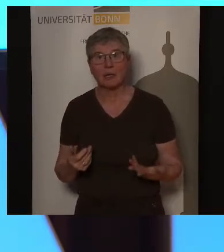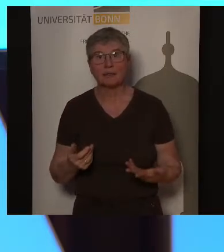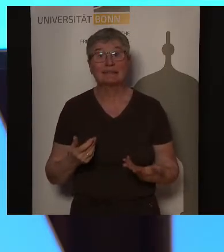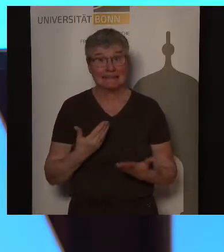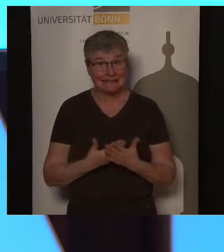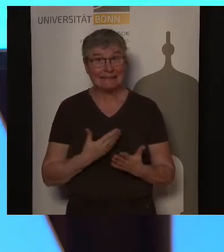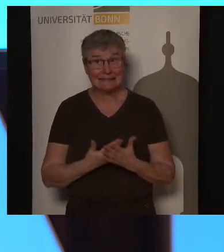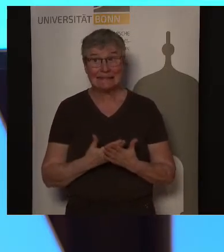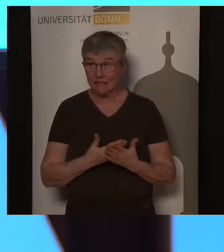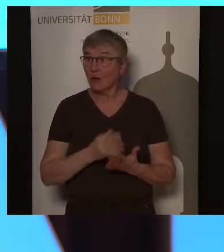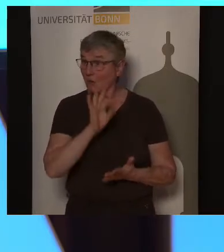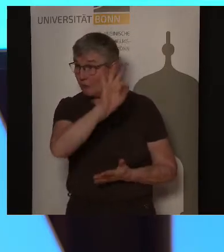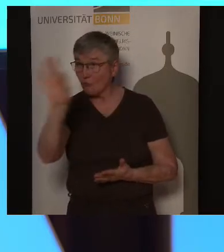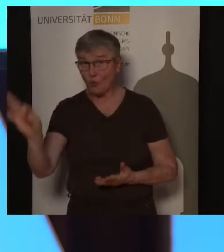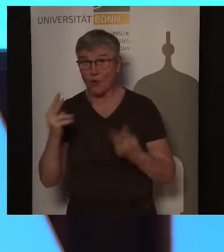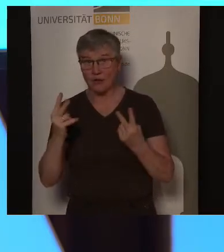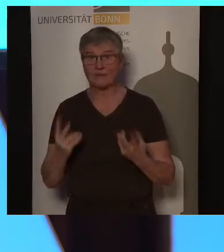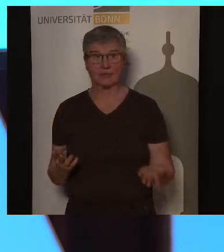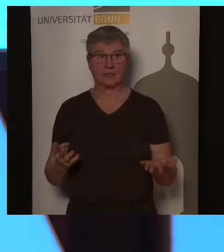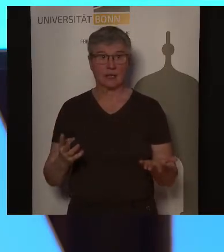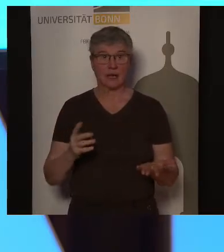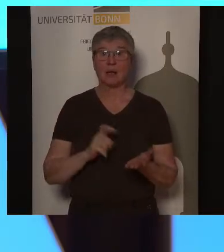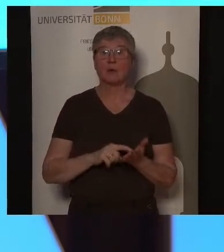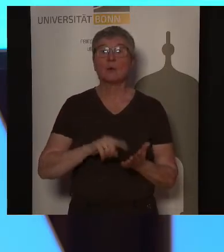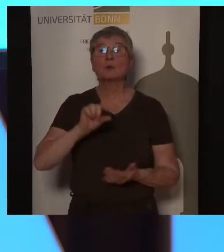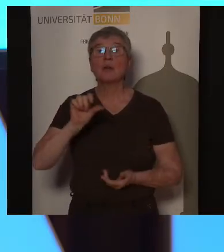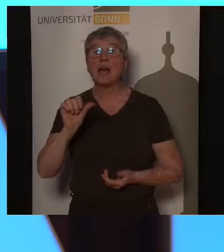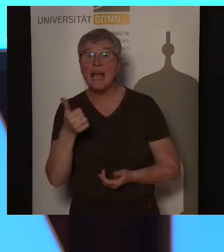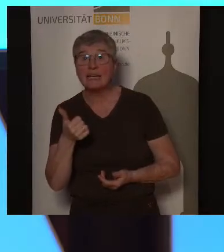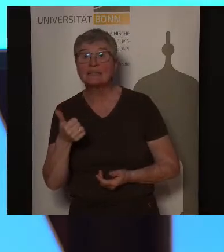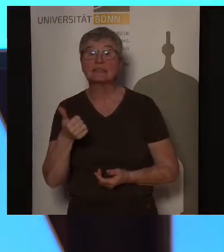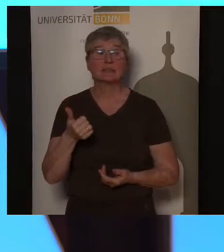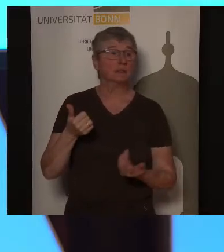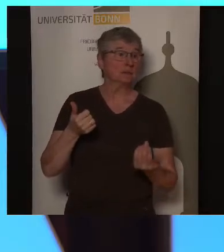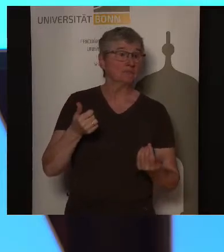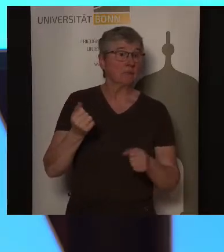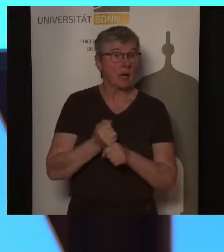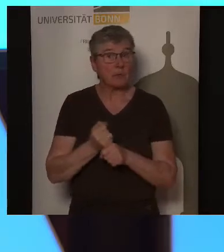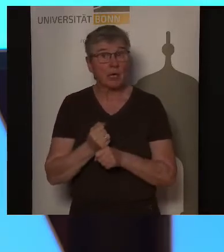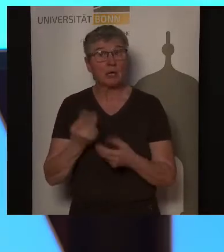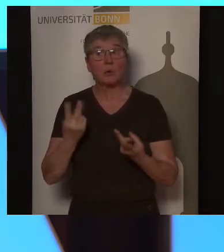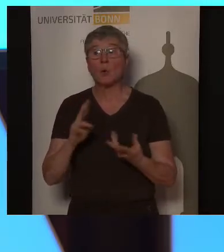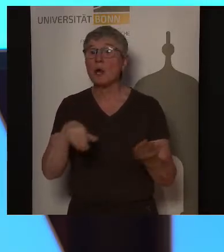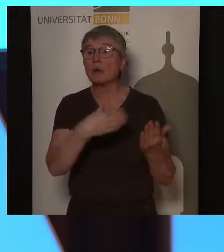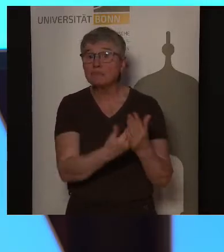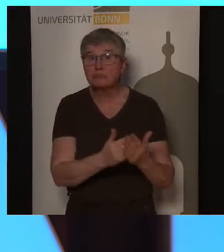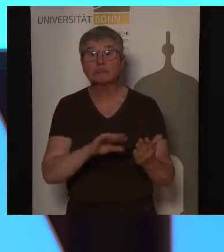speak about topics that are relevant to us, and you can also apply for funds there.